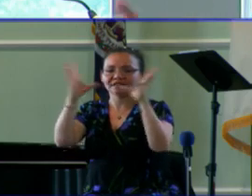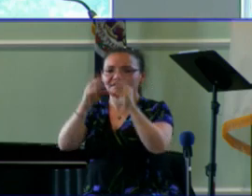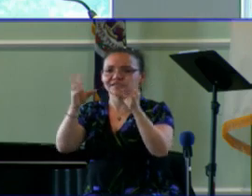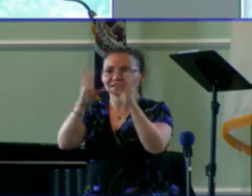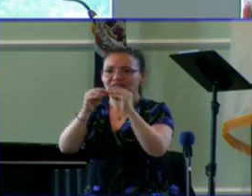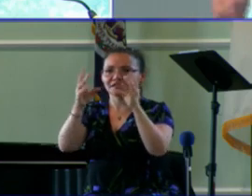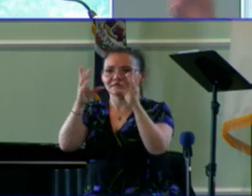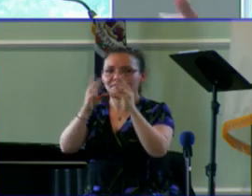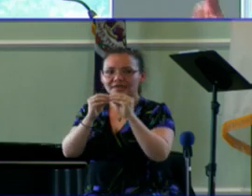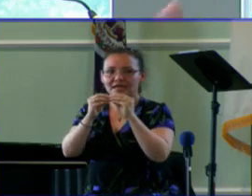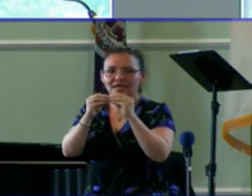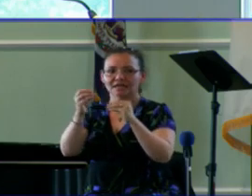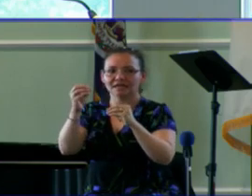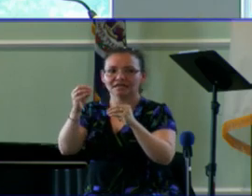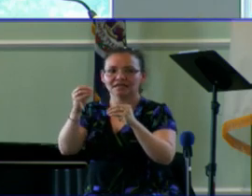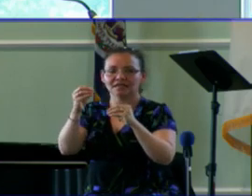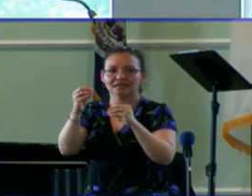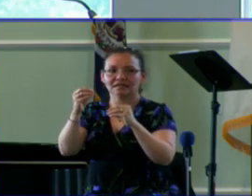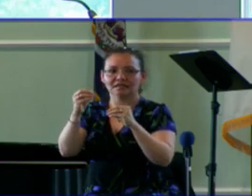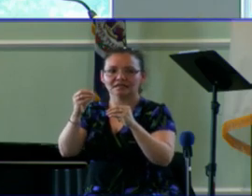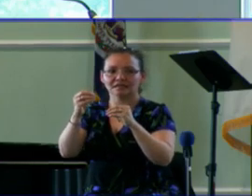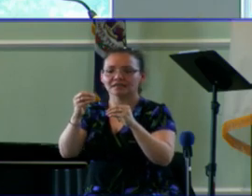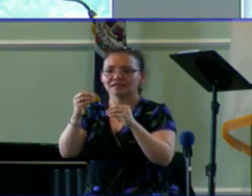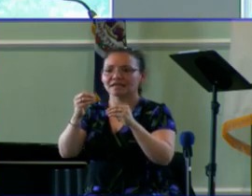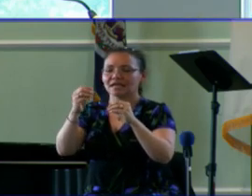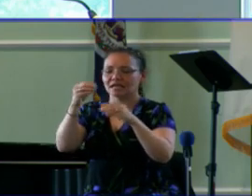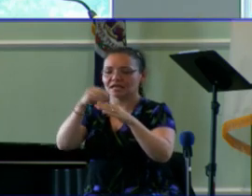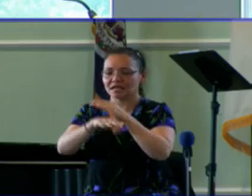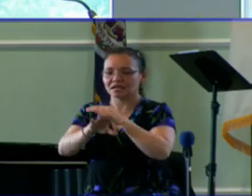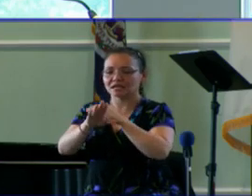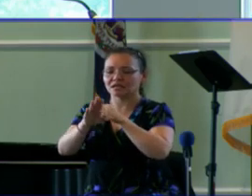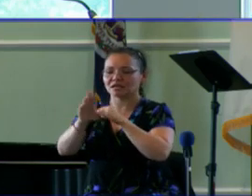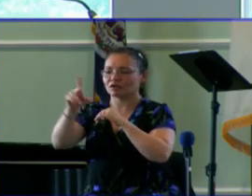happens in our country.